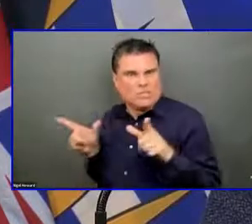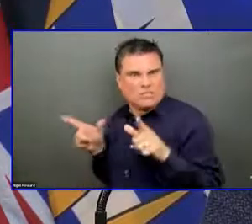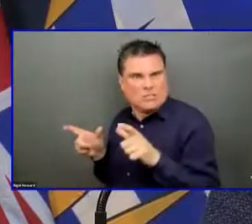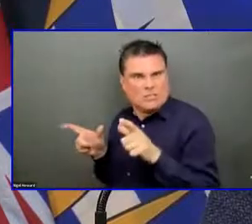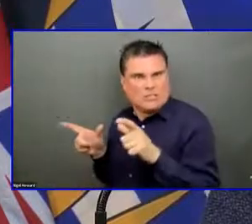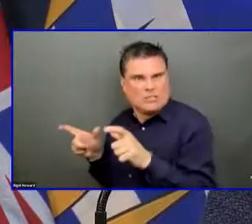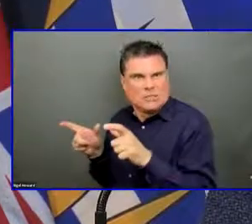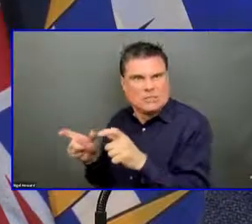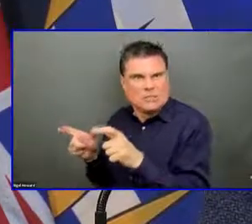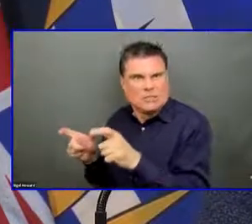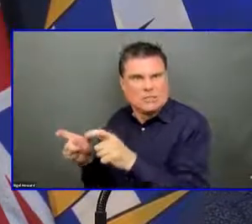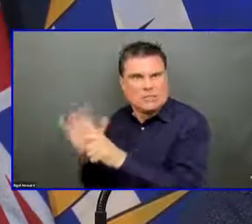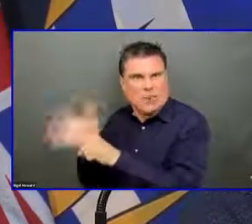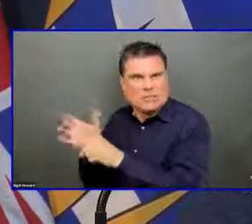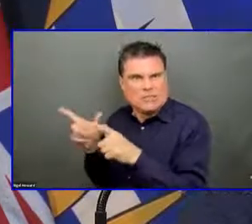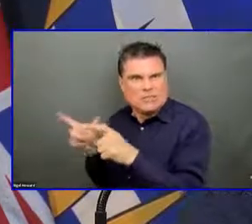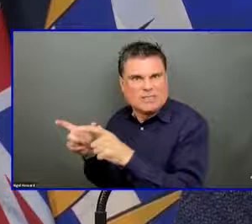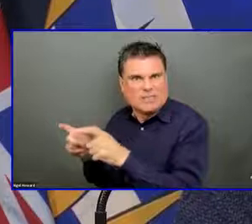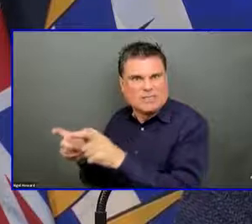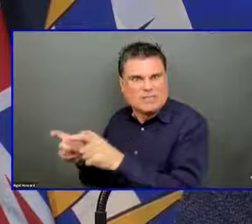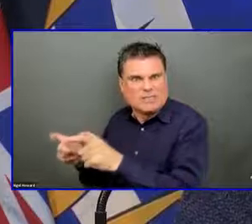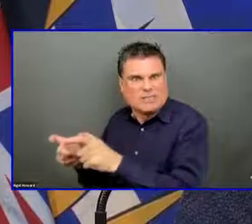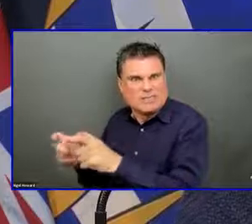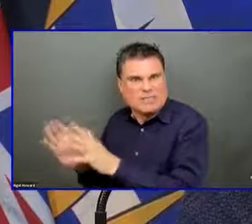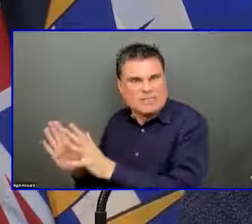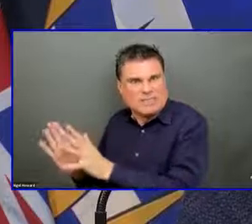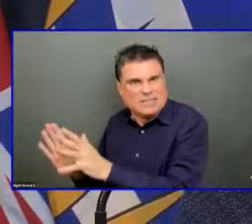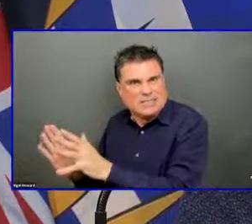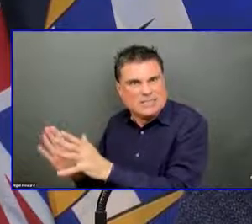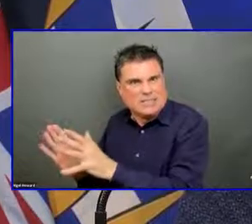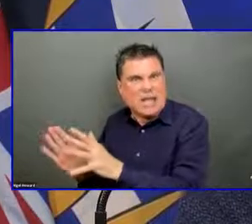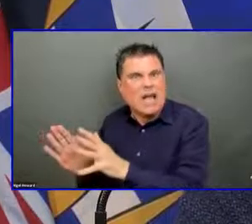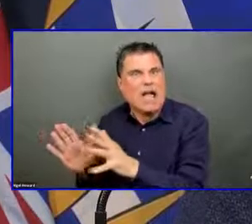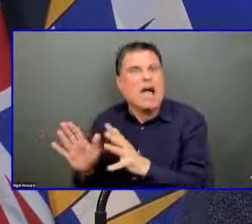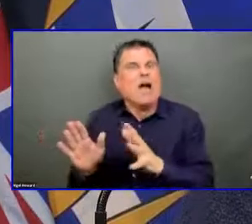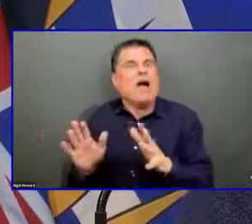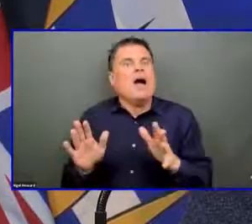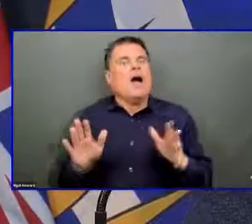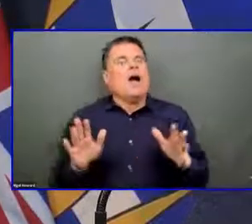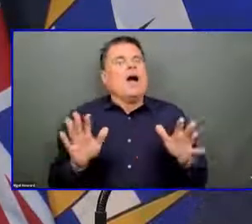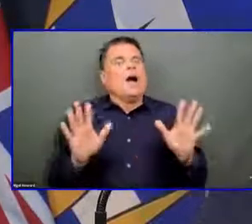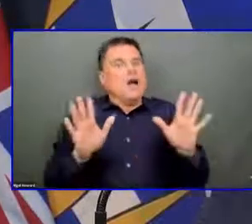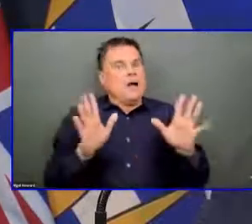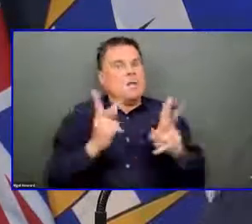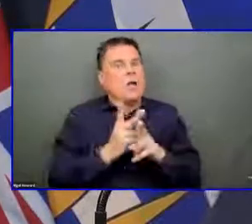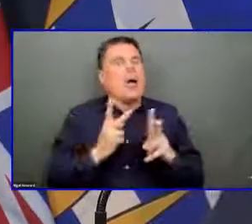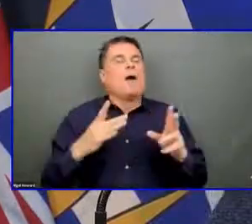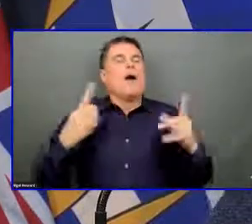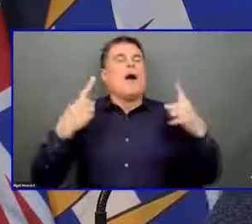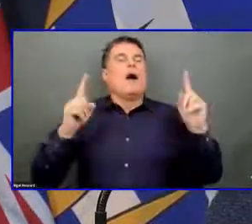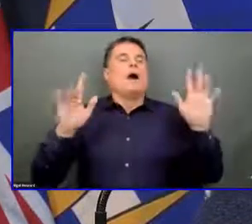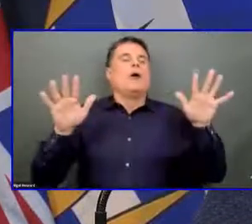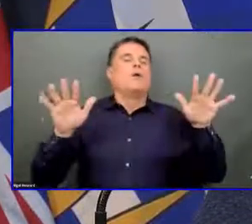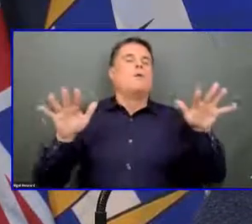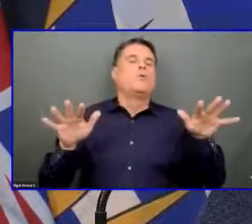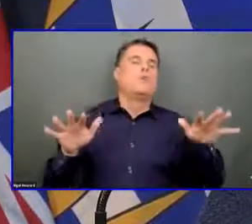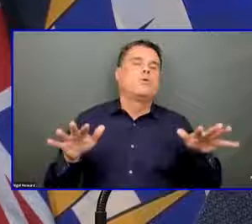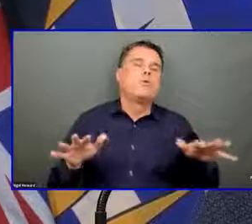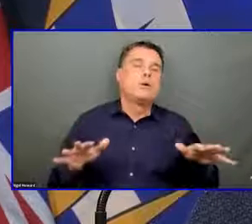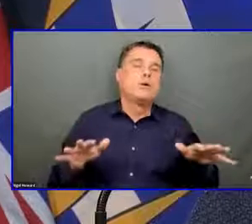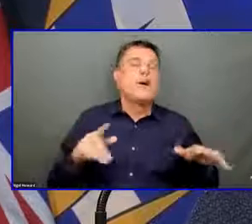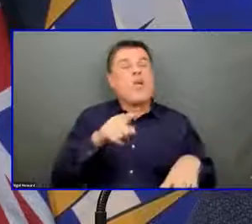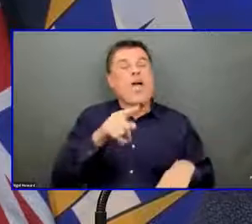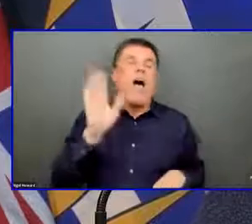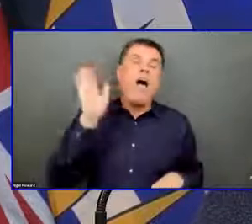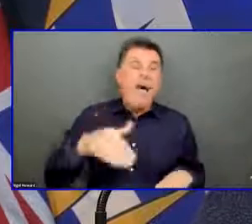made, as much as we may want to. But what we can do is focus on those things that we can do safely.